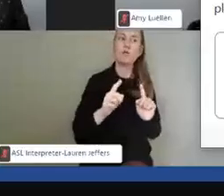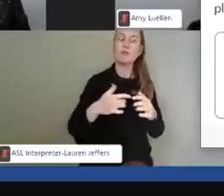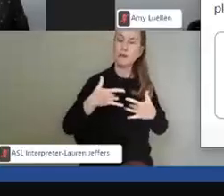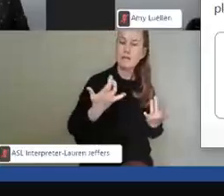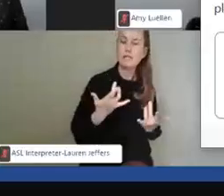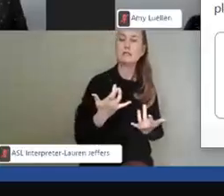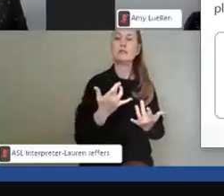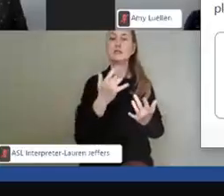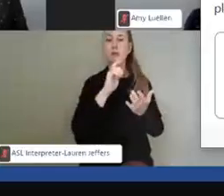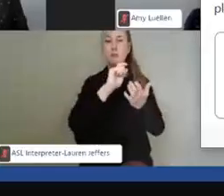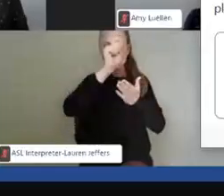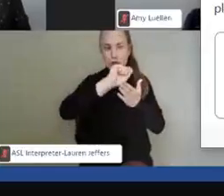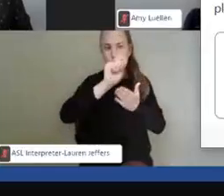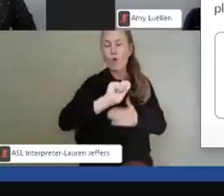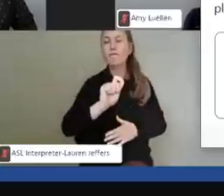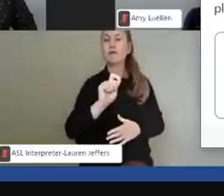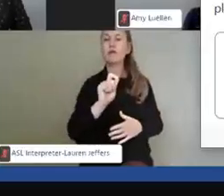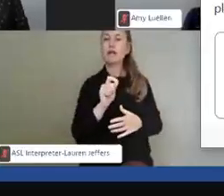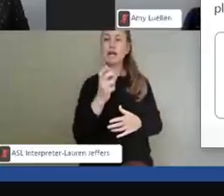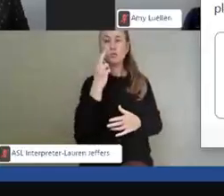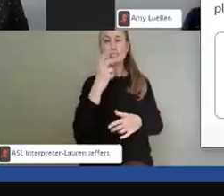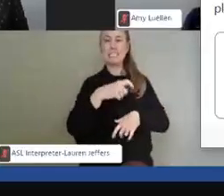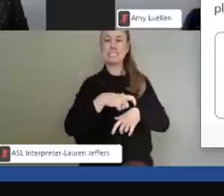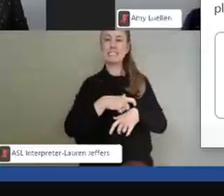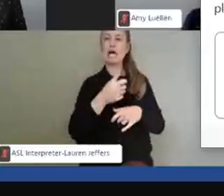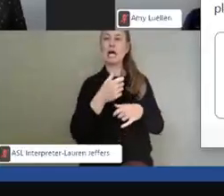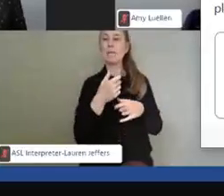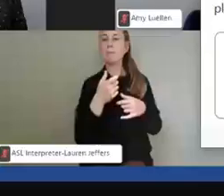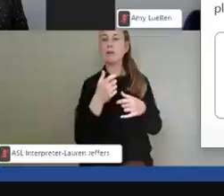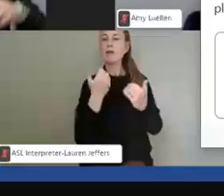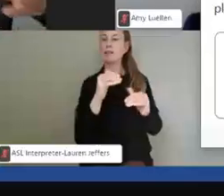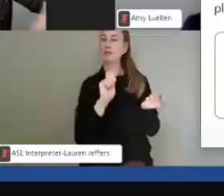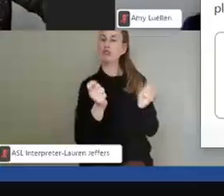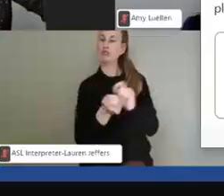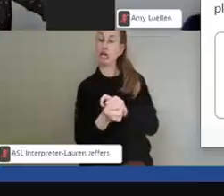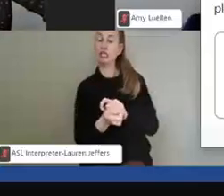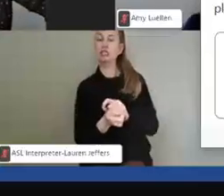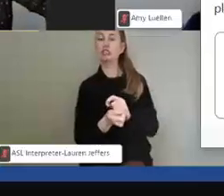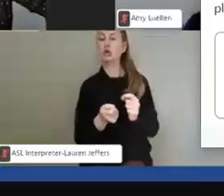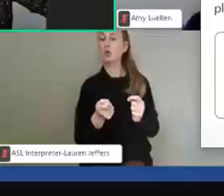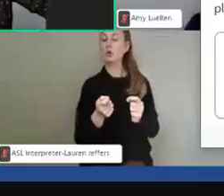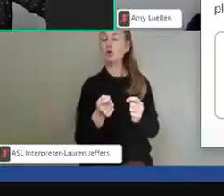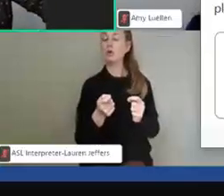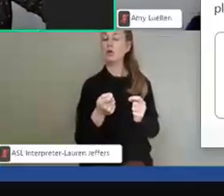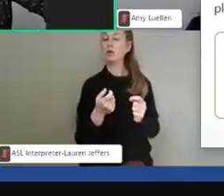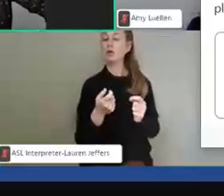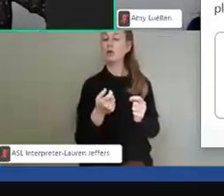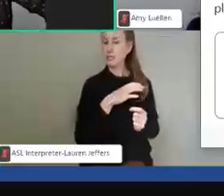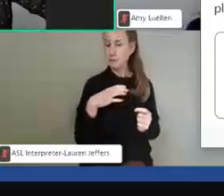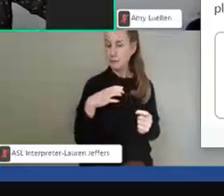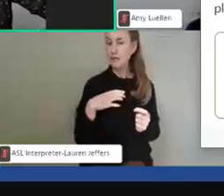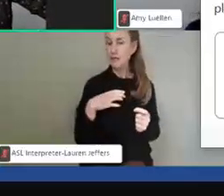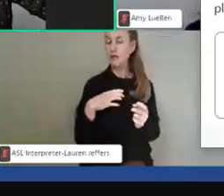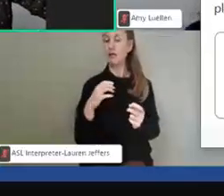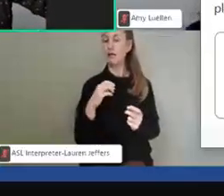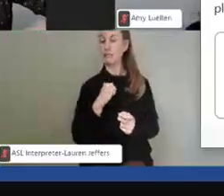mark these off, as we watch the timelines grow. And so what we would like to do as a spill committee and then as a staff